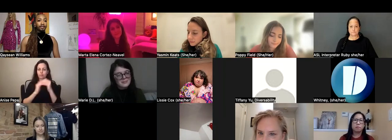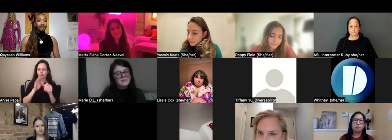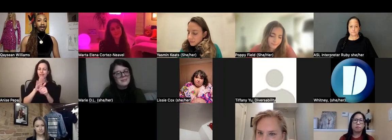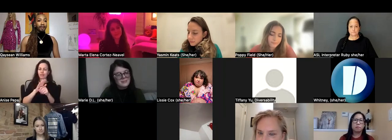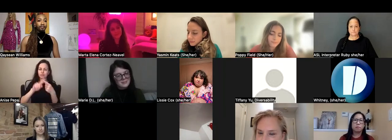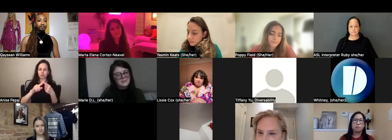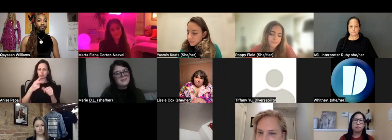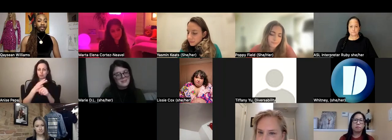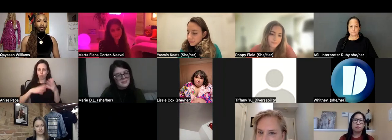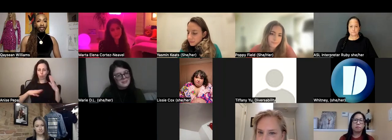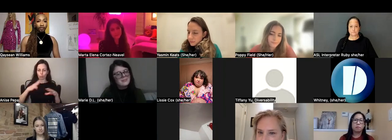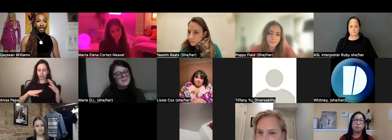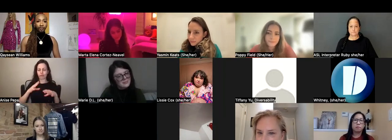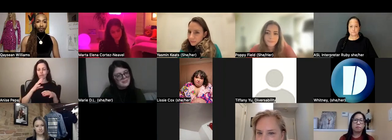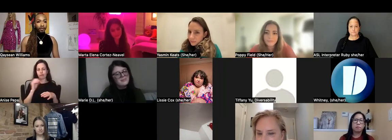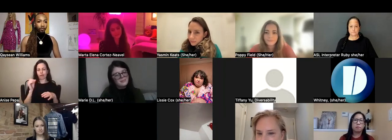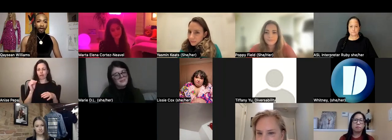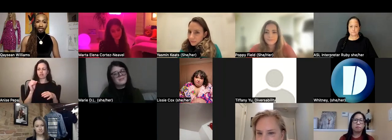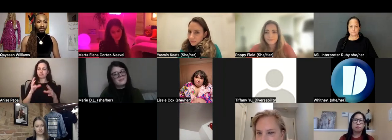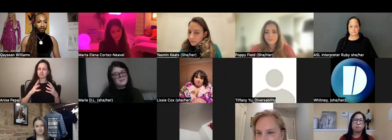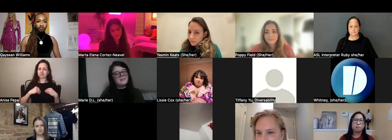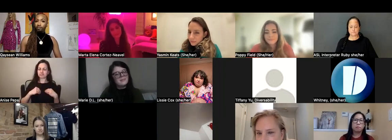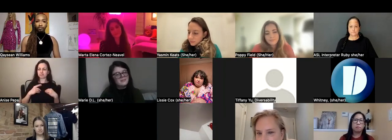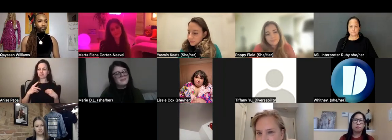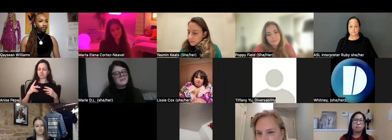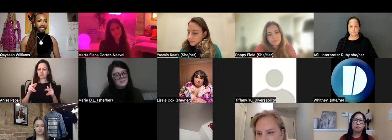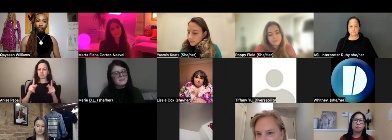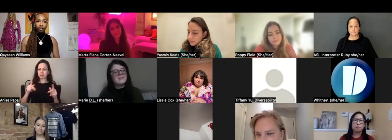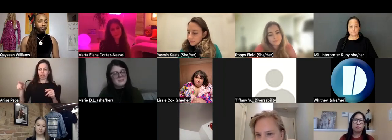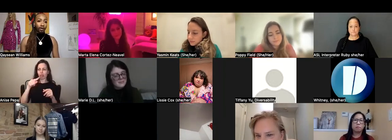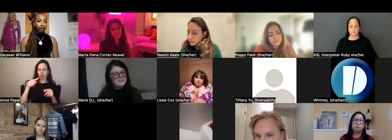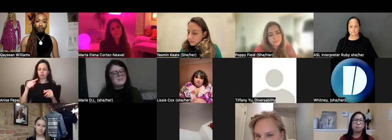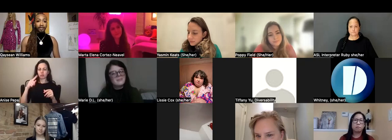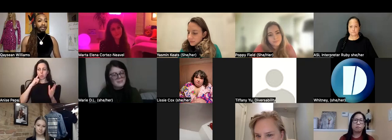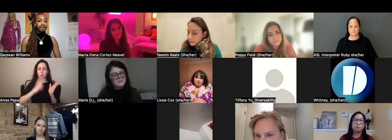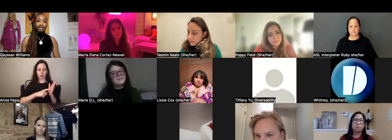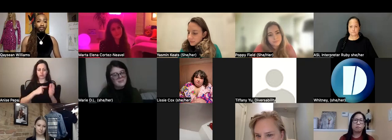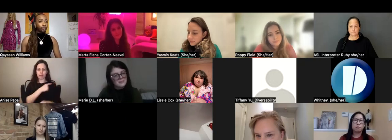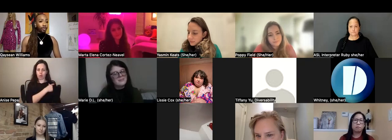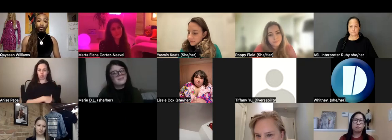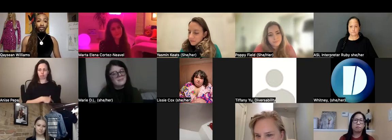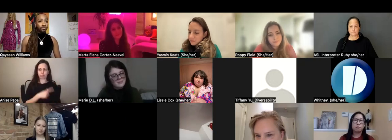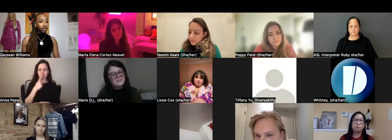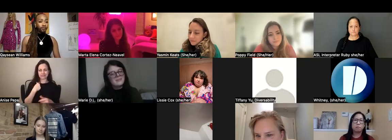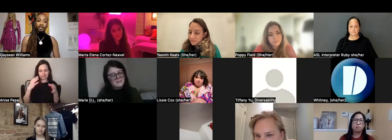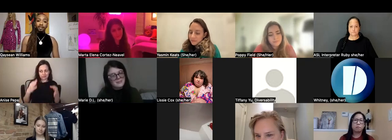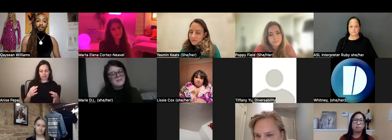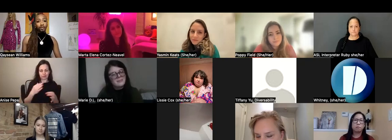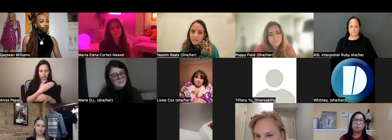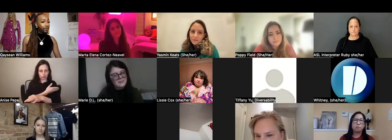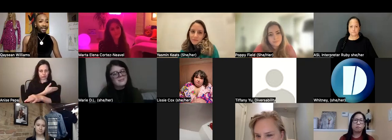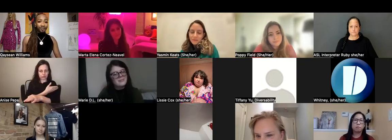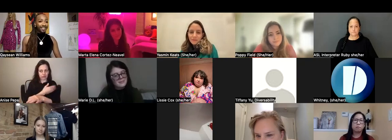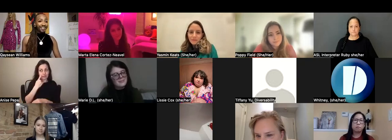and being okay with people actually taking notice to my arm because I decided to wear a short sleeve shirt because it's